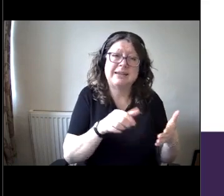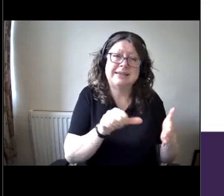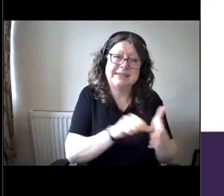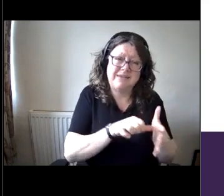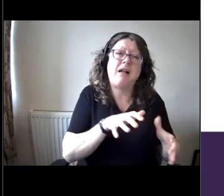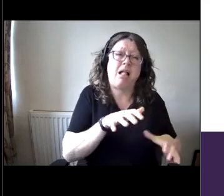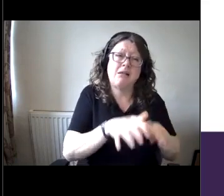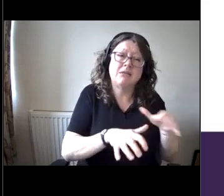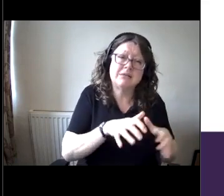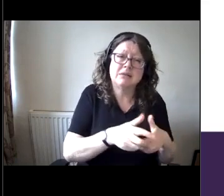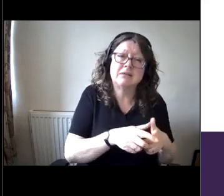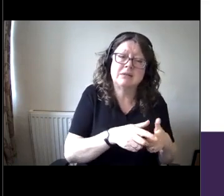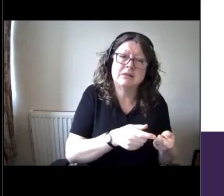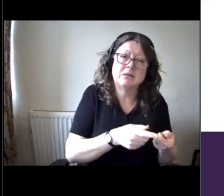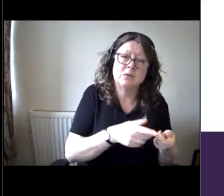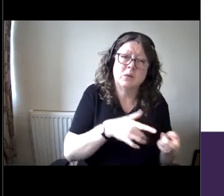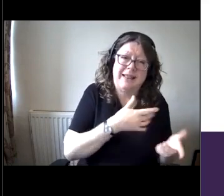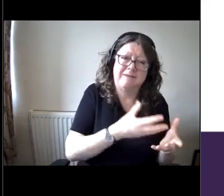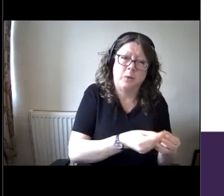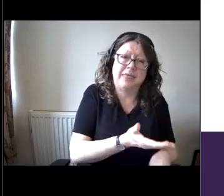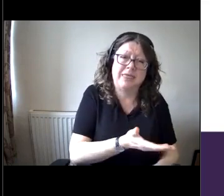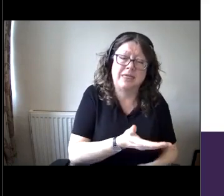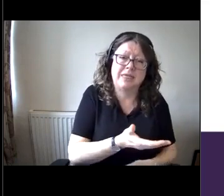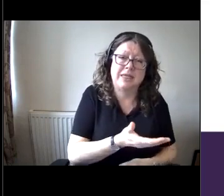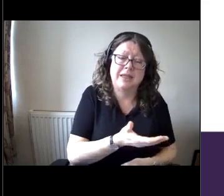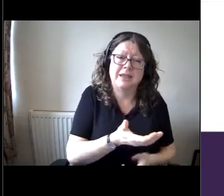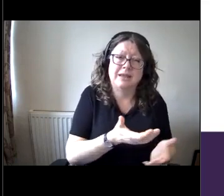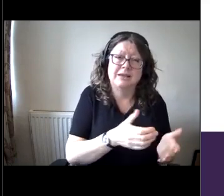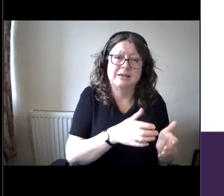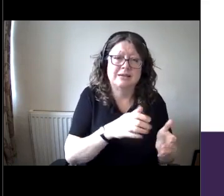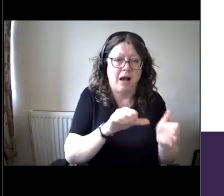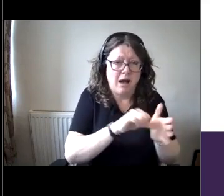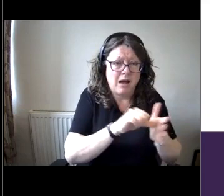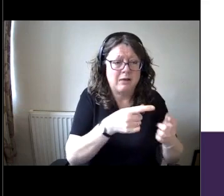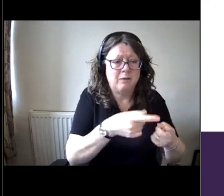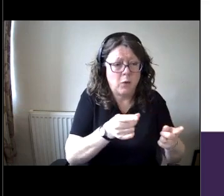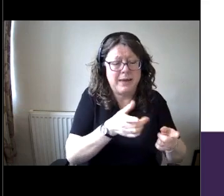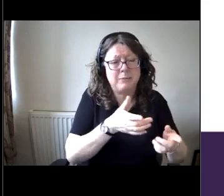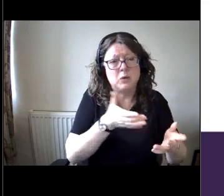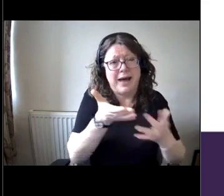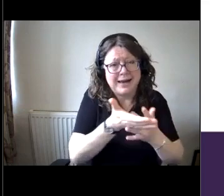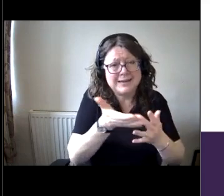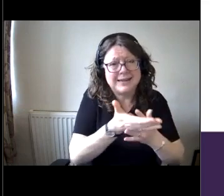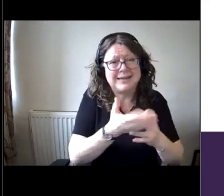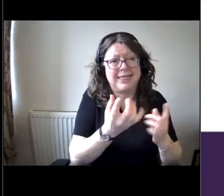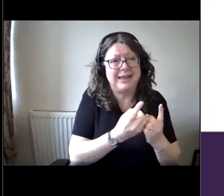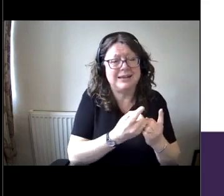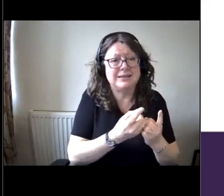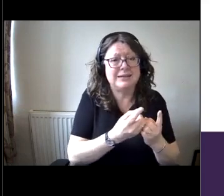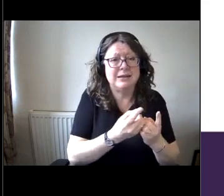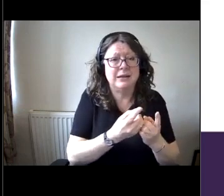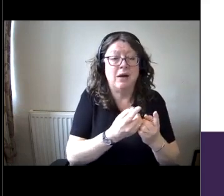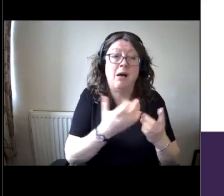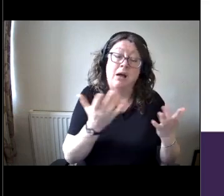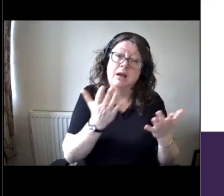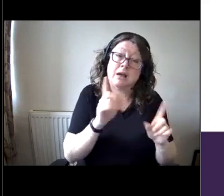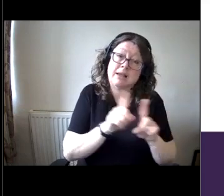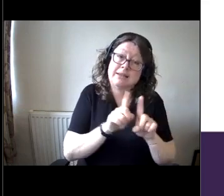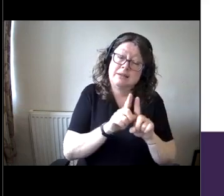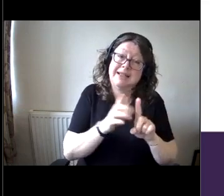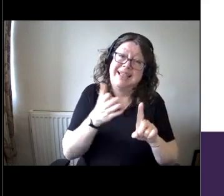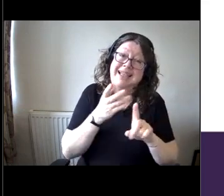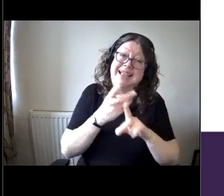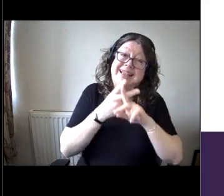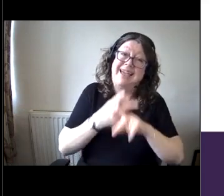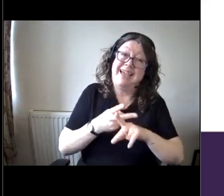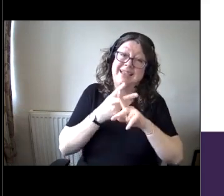they find it very difficult to access the things they want to access, or for caregivers of young people who have